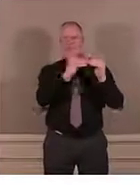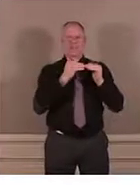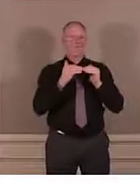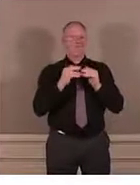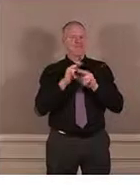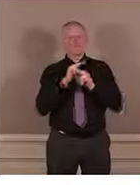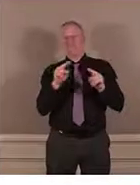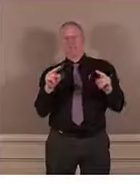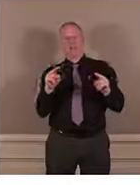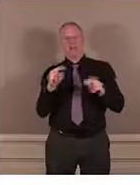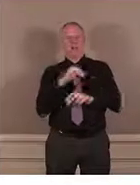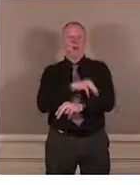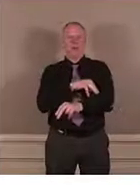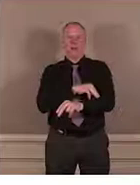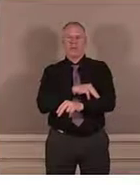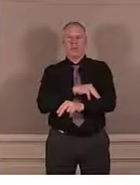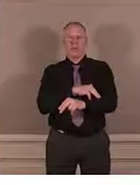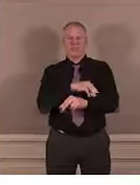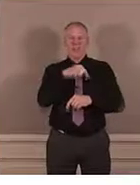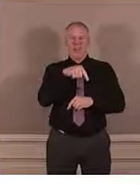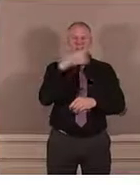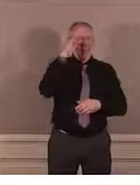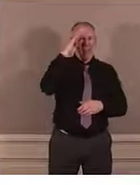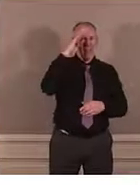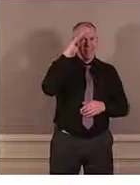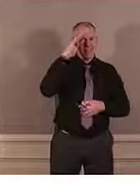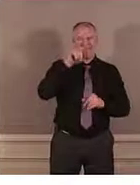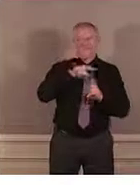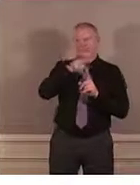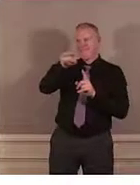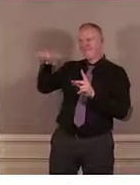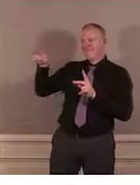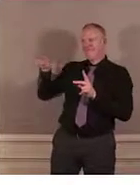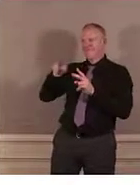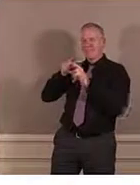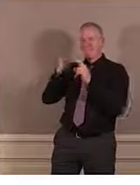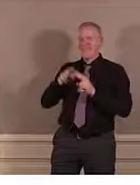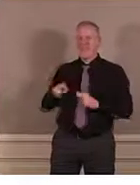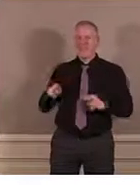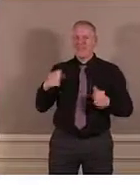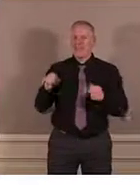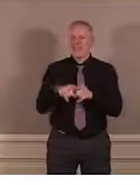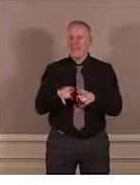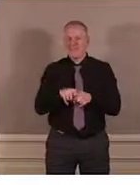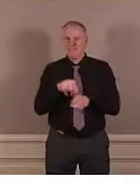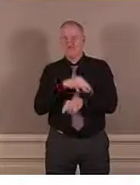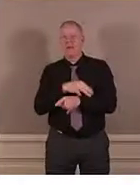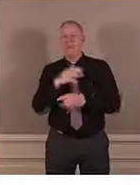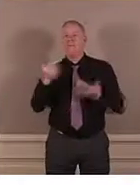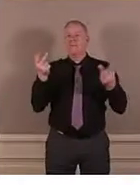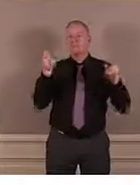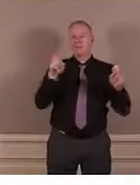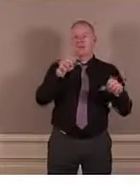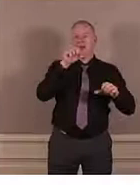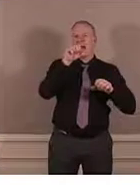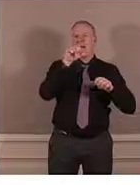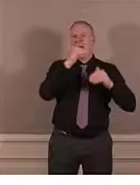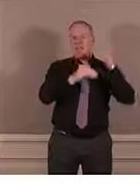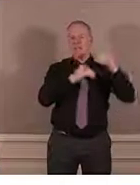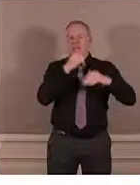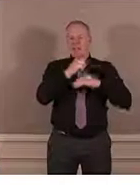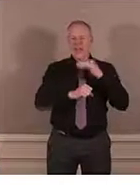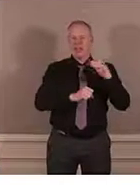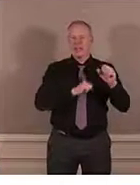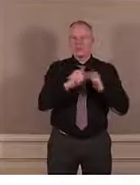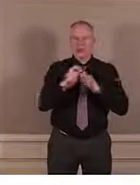not a problem unique to Ireland. I mean, this is it's international as well. But some of the terms like adult day service,